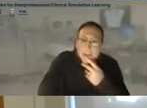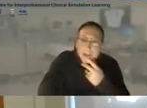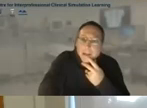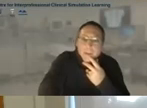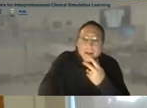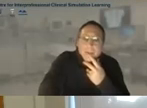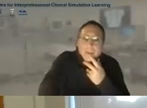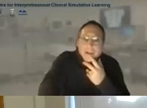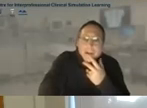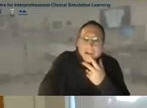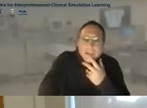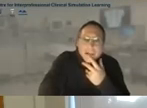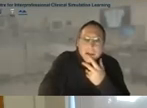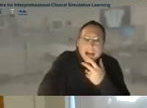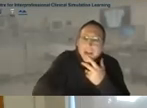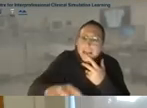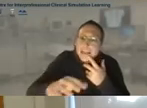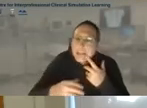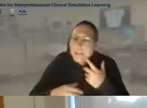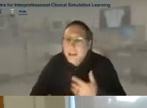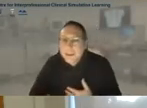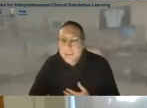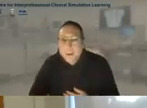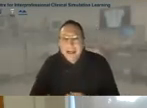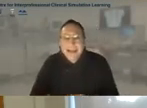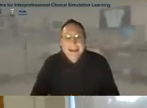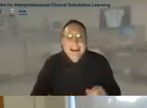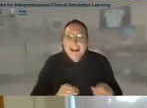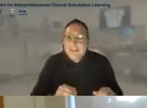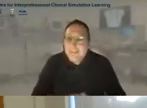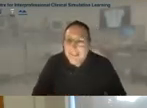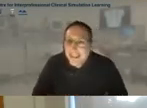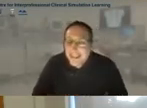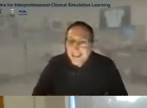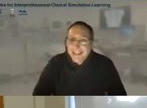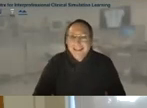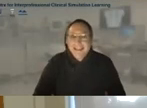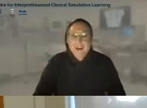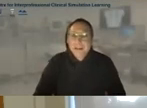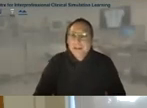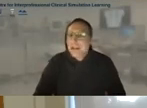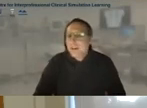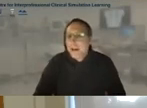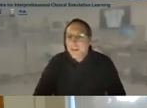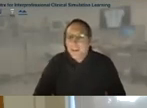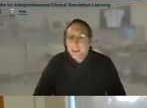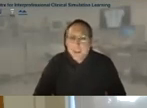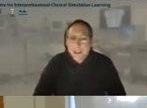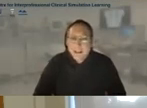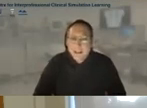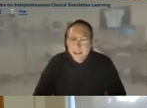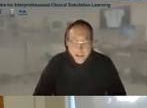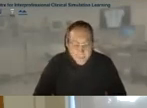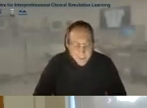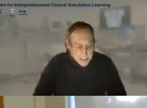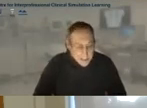from here? Well, we wanted to talk a bit about how it is that we are supporting the coaches and or others who are doing